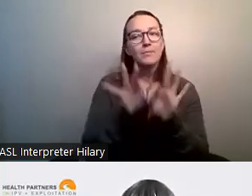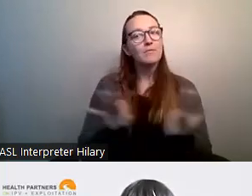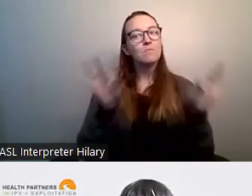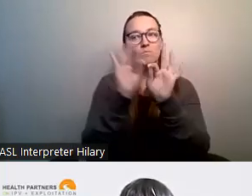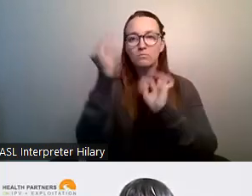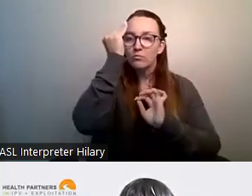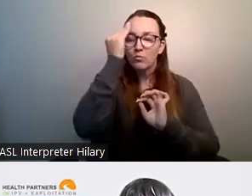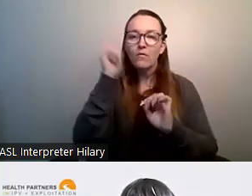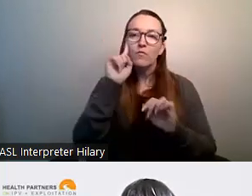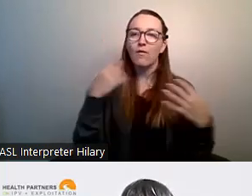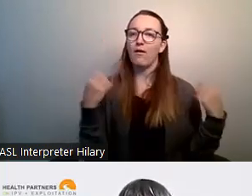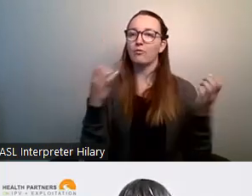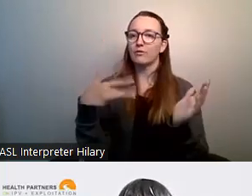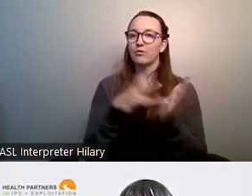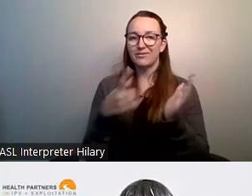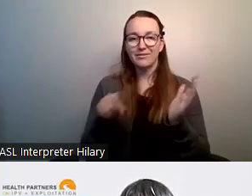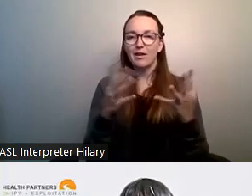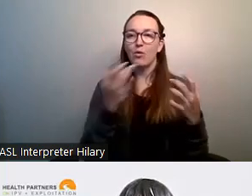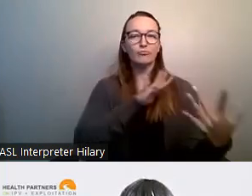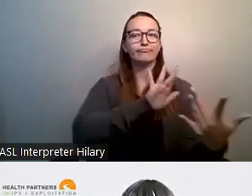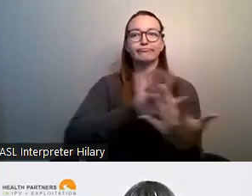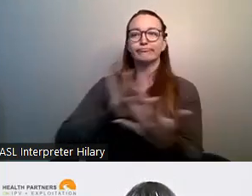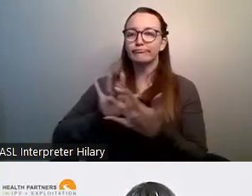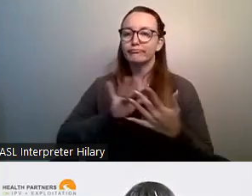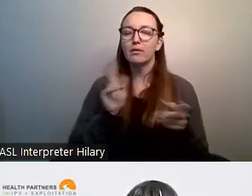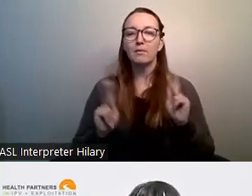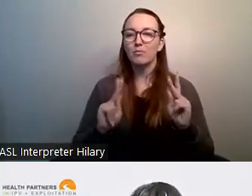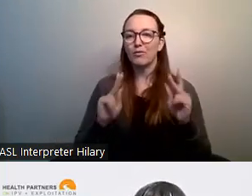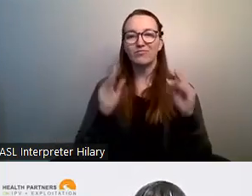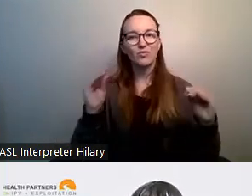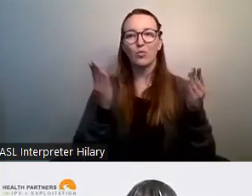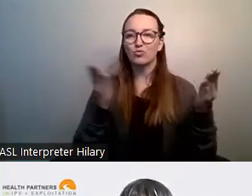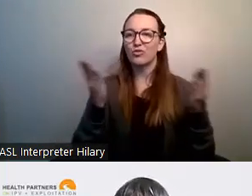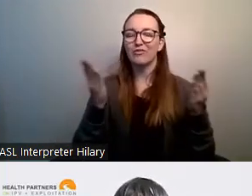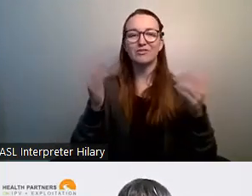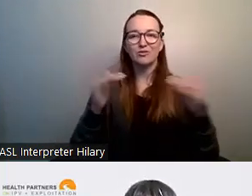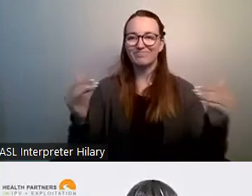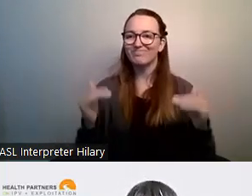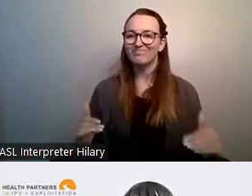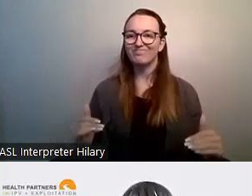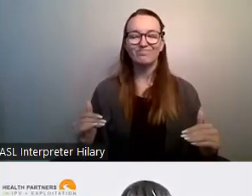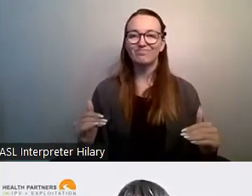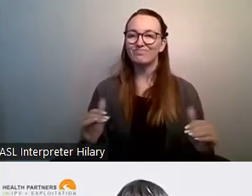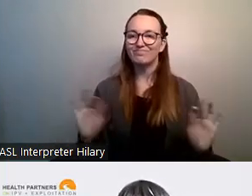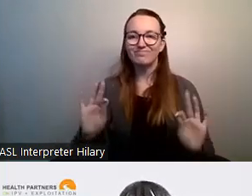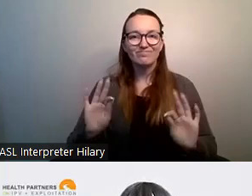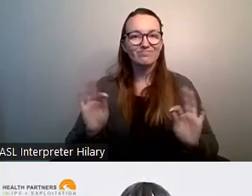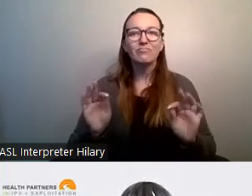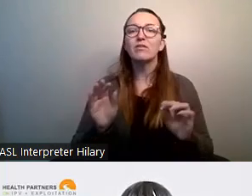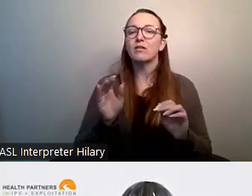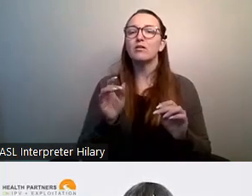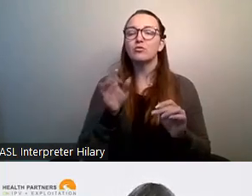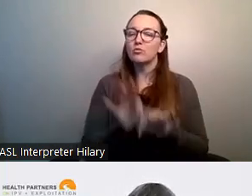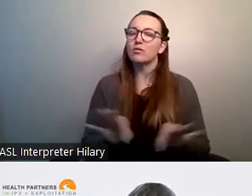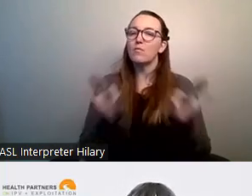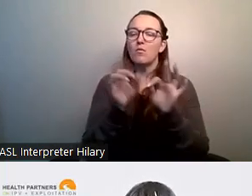health centers that are looking to reach folks most underserved. And it's important for advocacy programs that are in a unique position